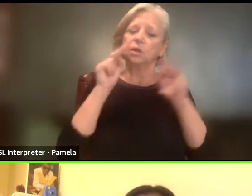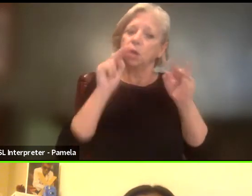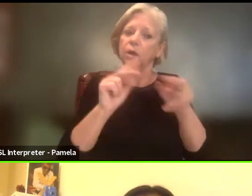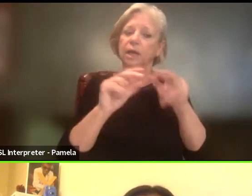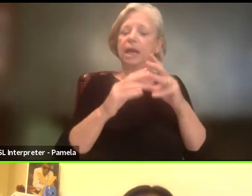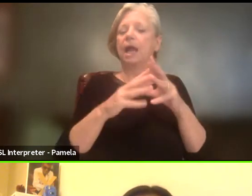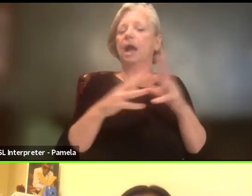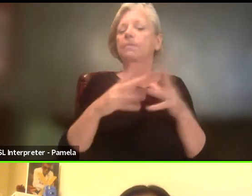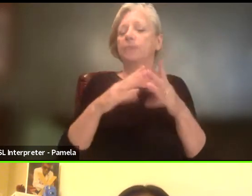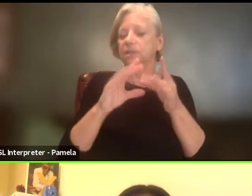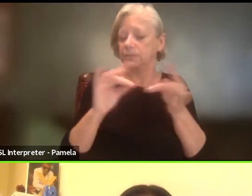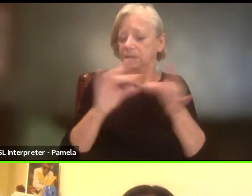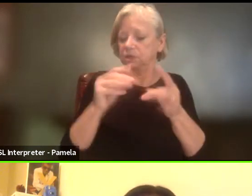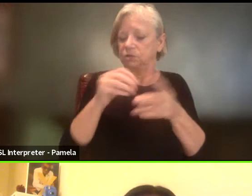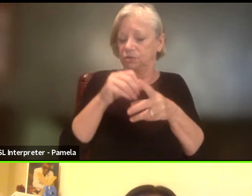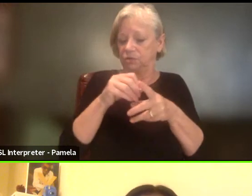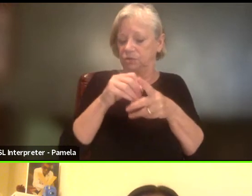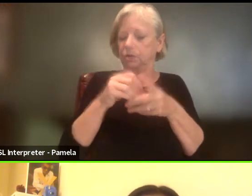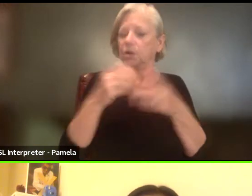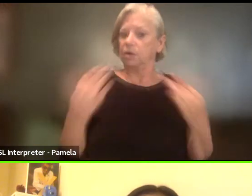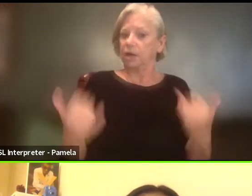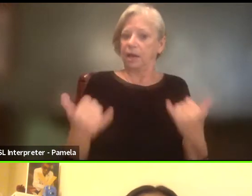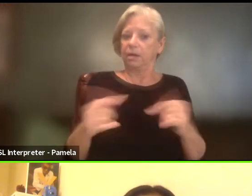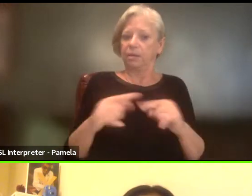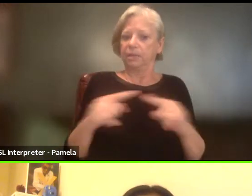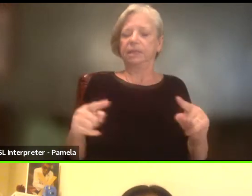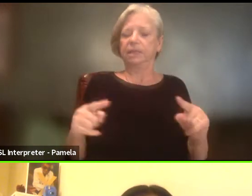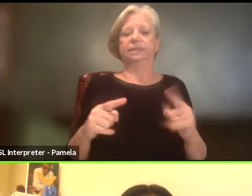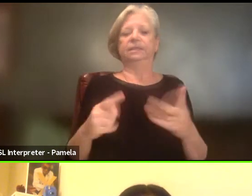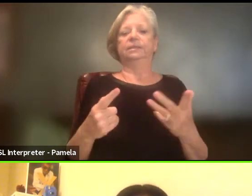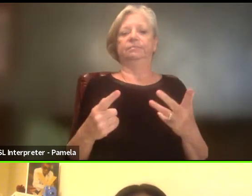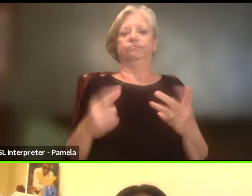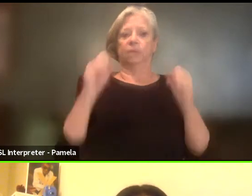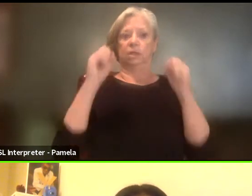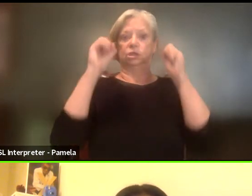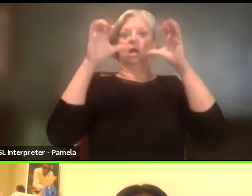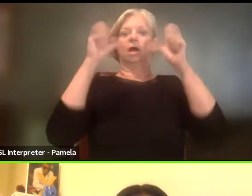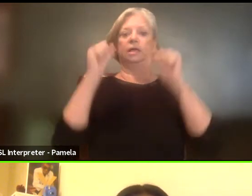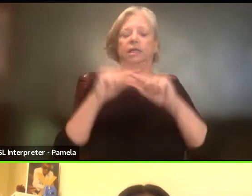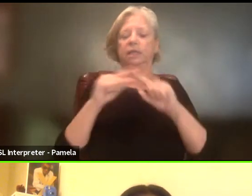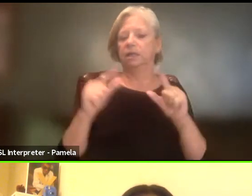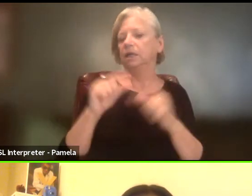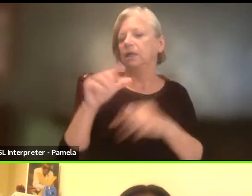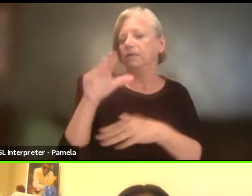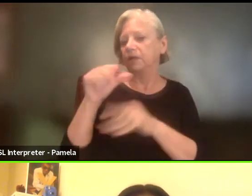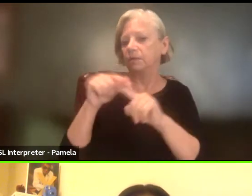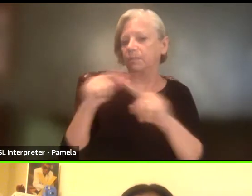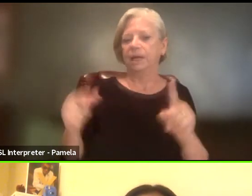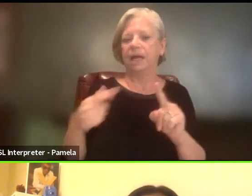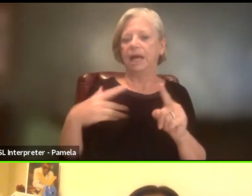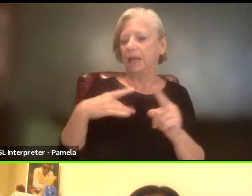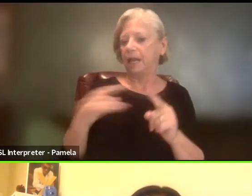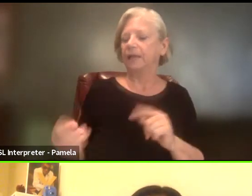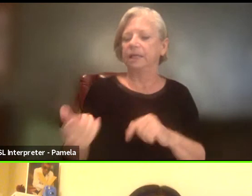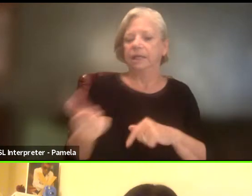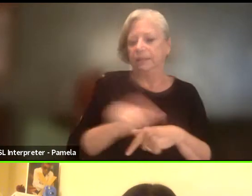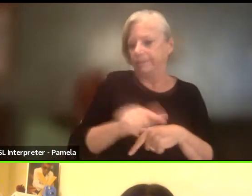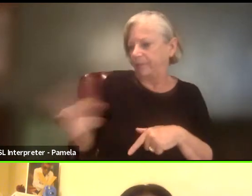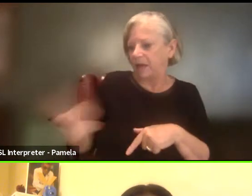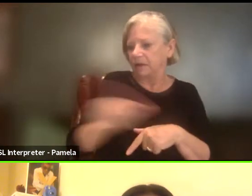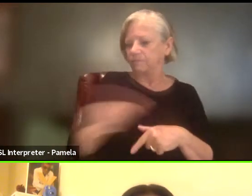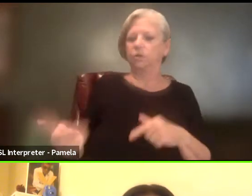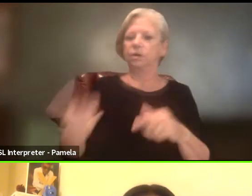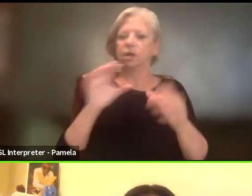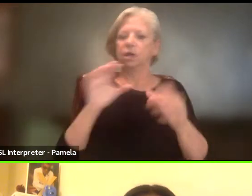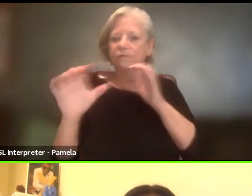now. This is quite an alarming video, and I like the back and forth that he is doing to